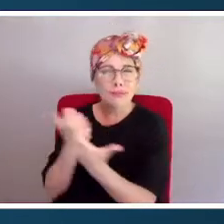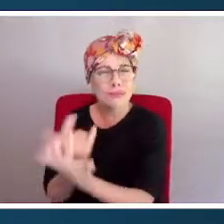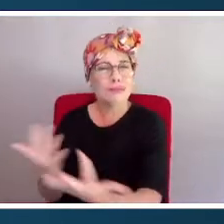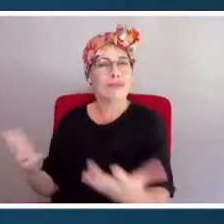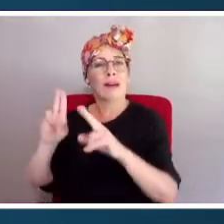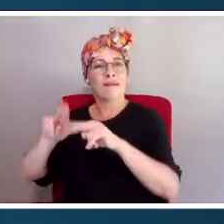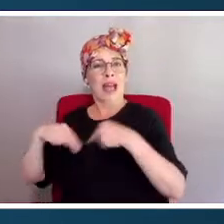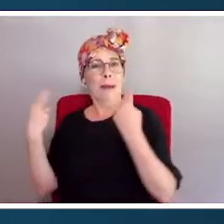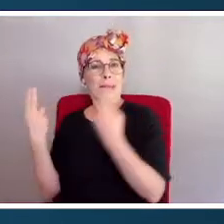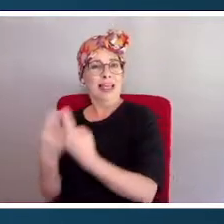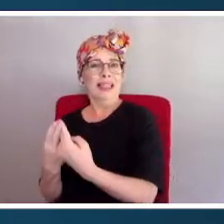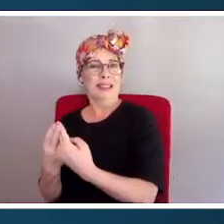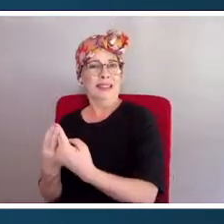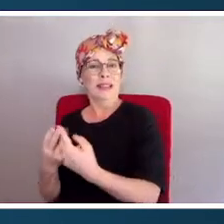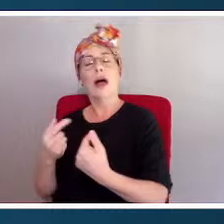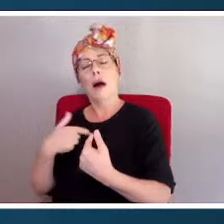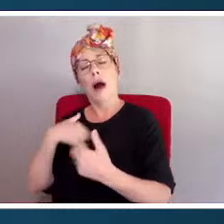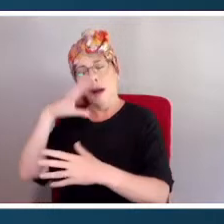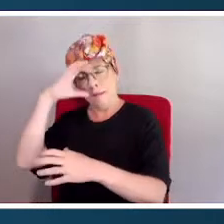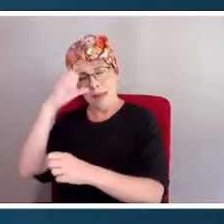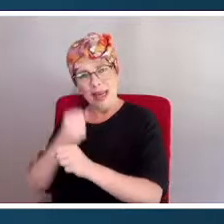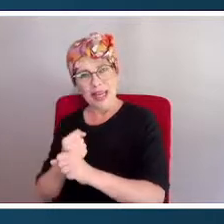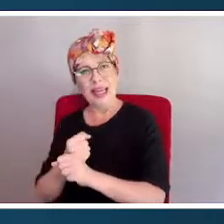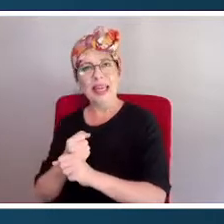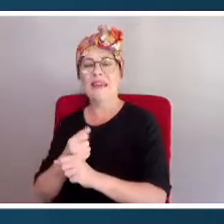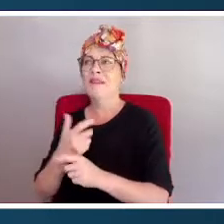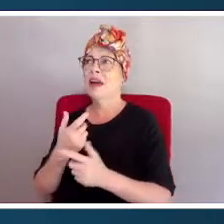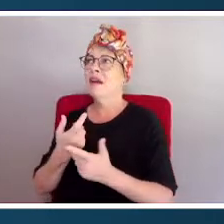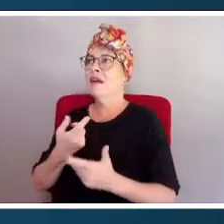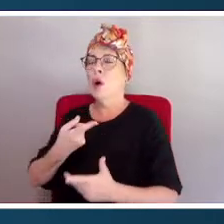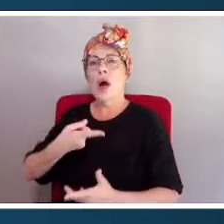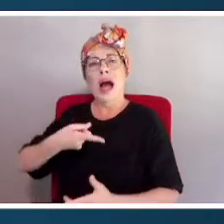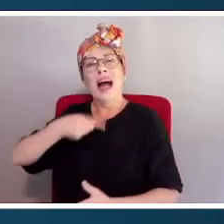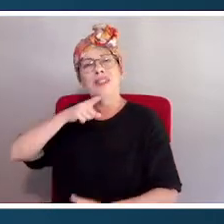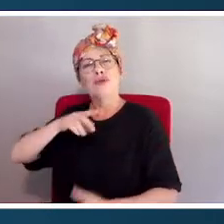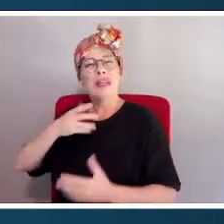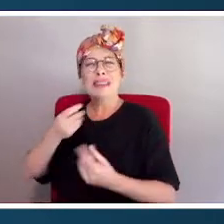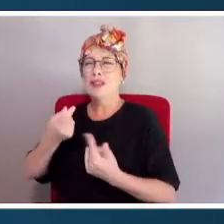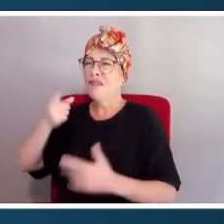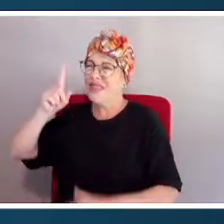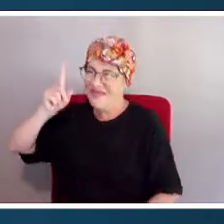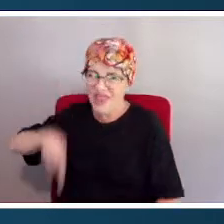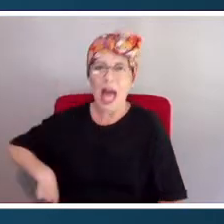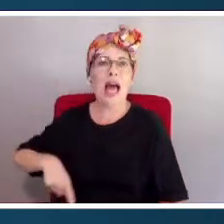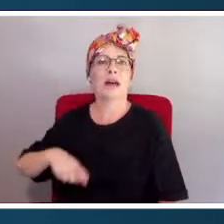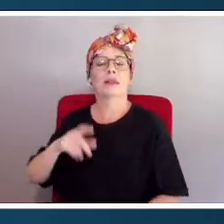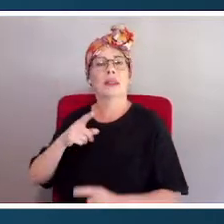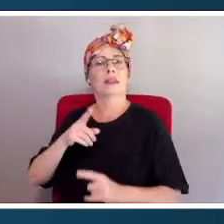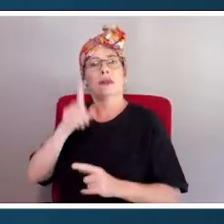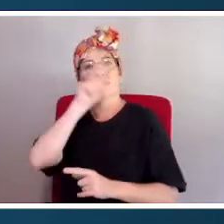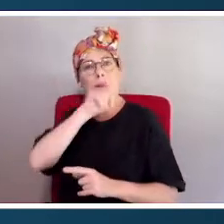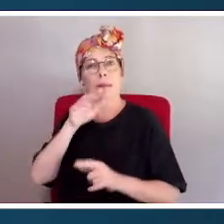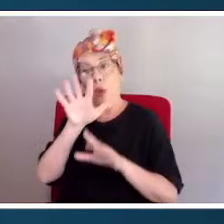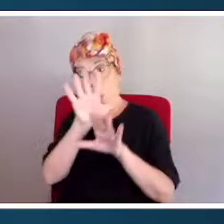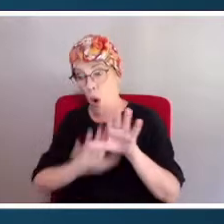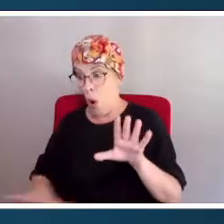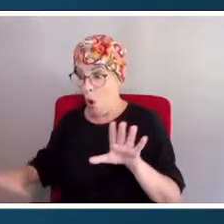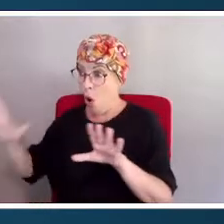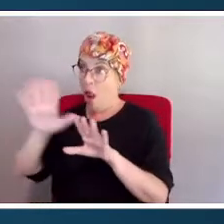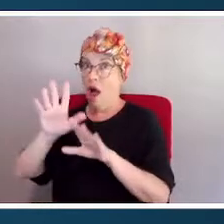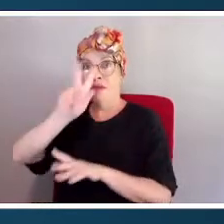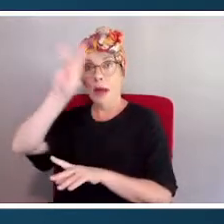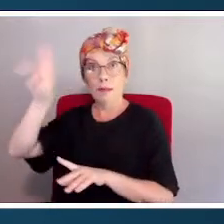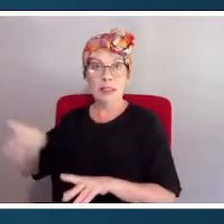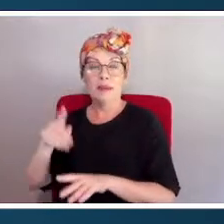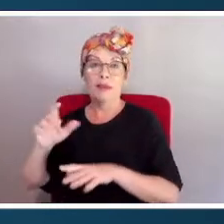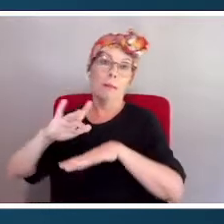done the same for hundreds of thousands of others across the Pacific, or Blue Pacific as we call it